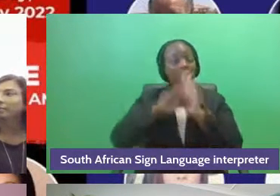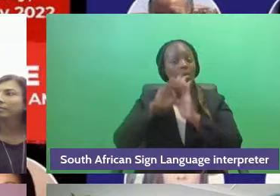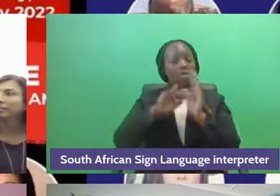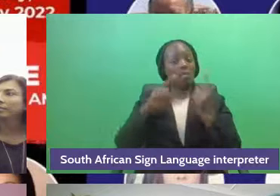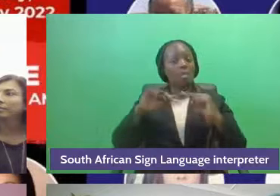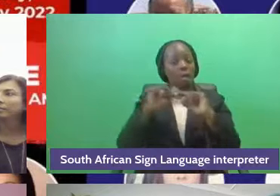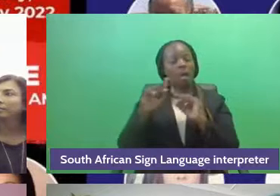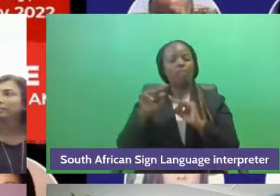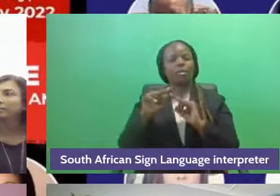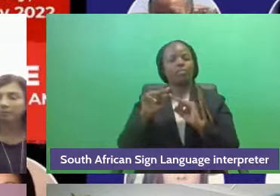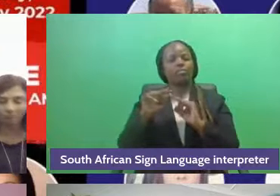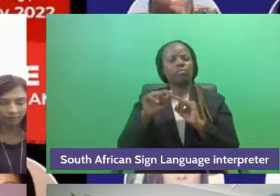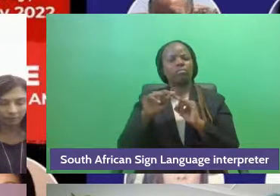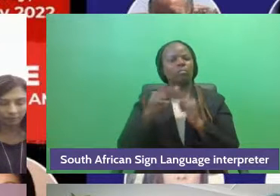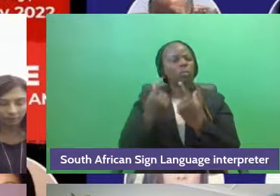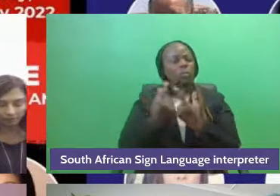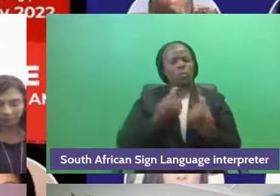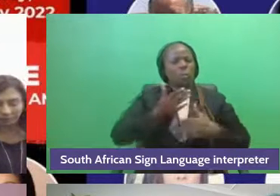and